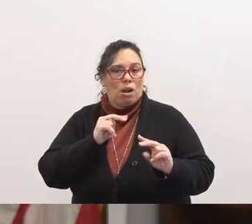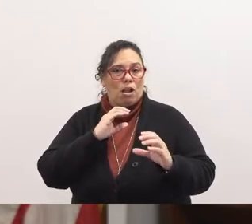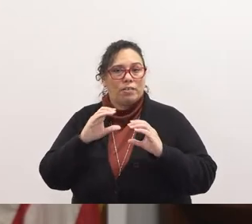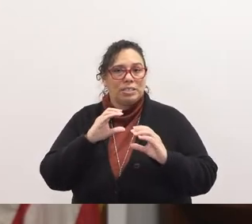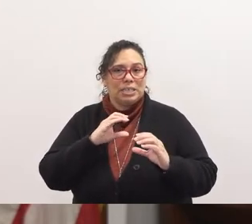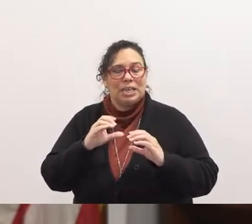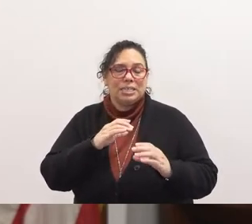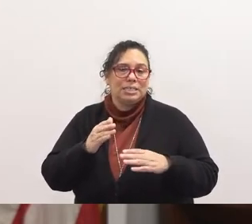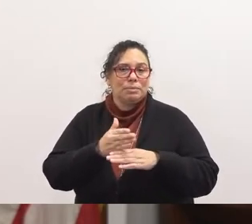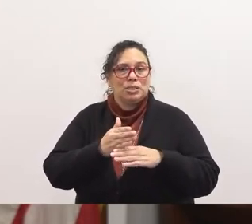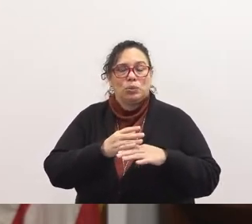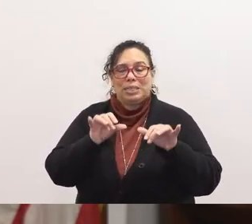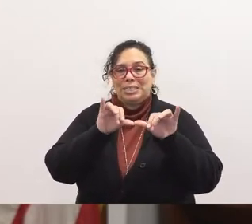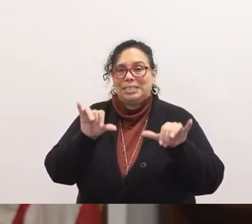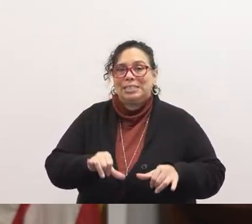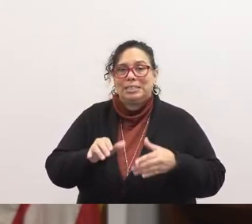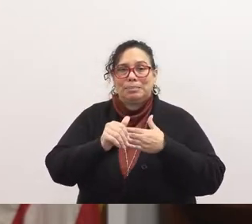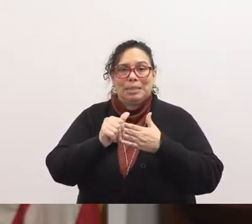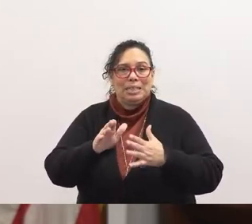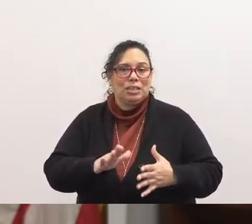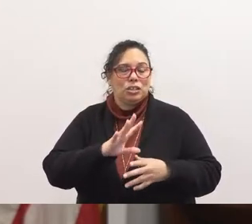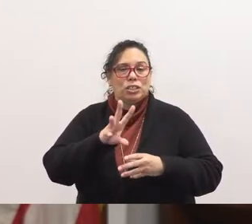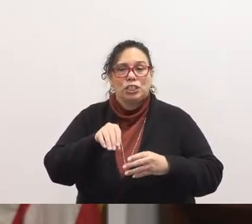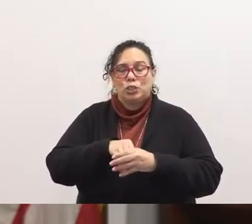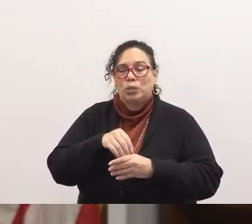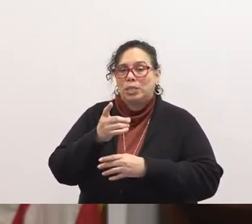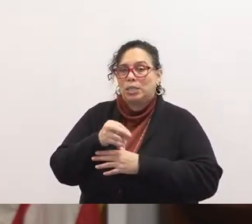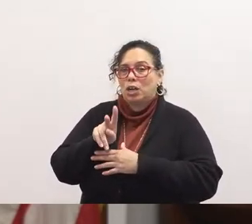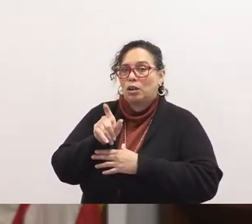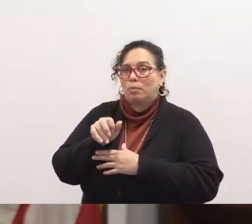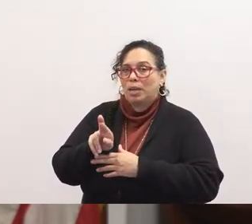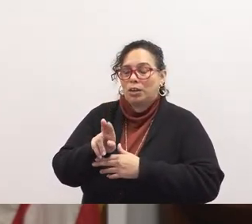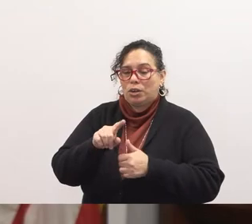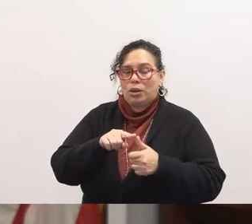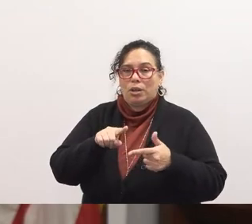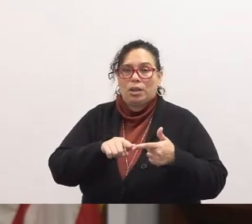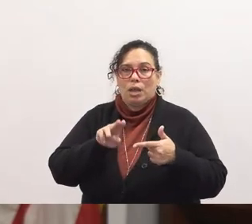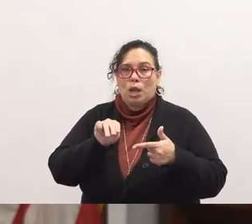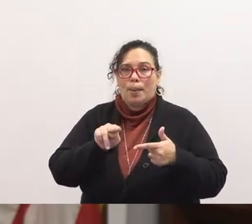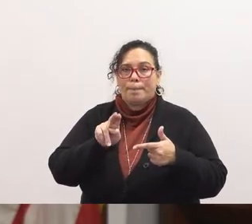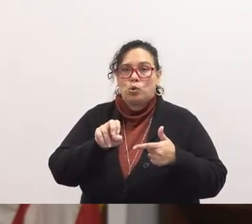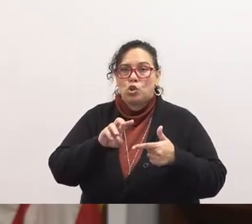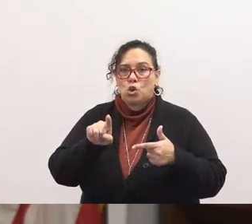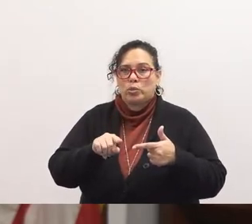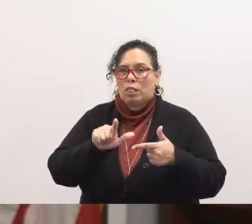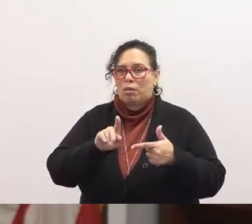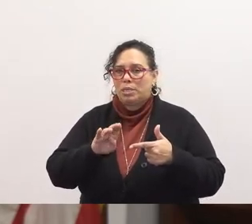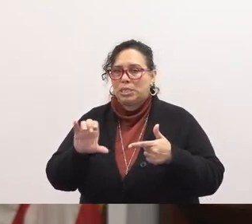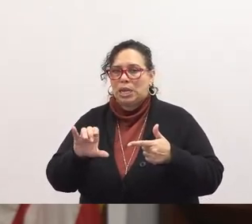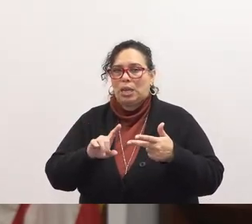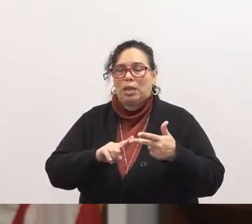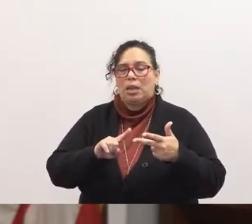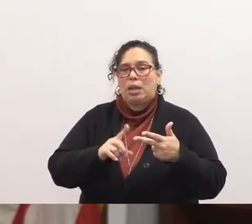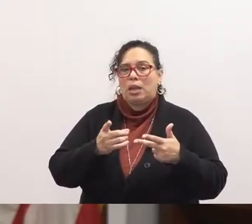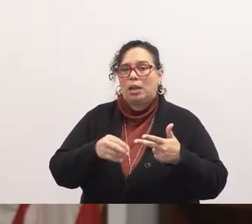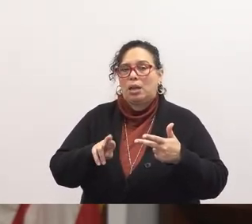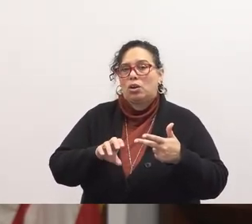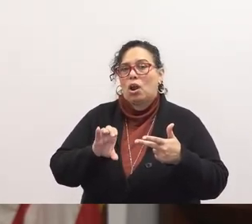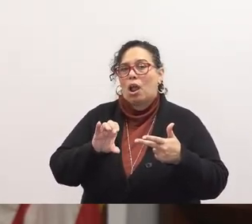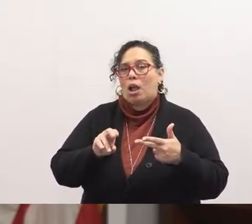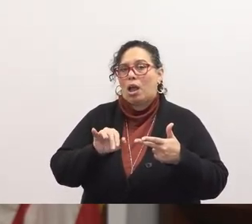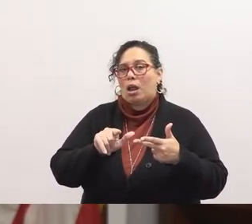conversations between our systems leaders, including Dr. Baker, Dr. Munoz, and Dr. Connolly. But I am also